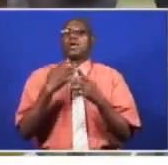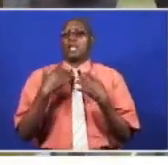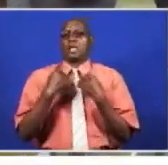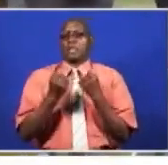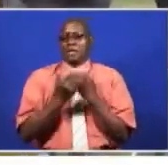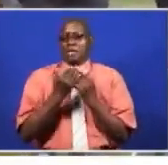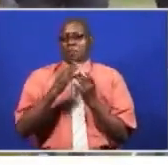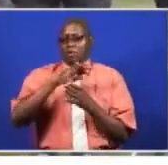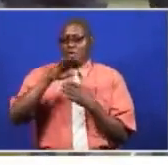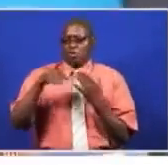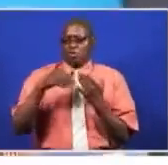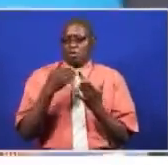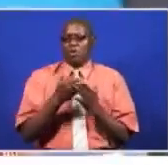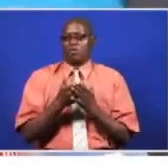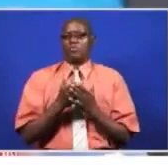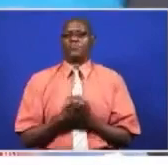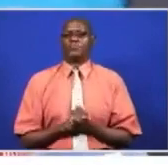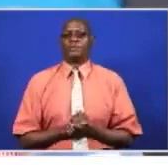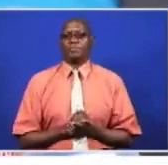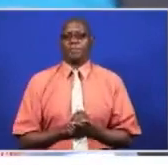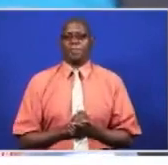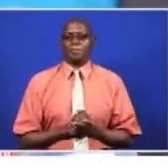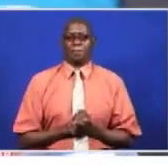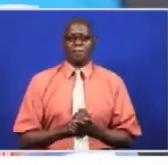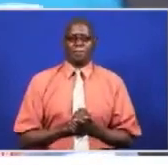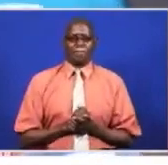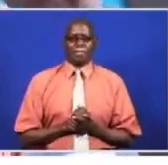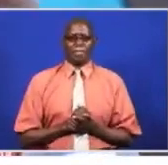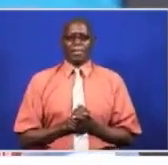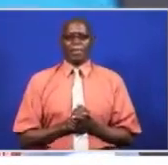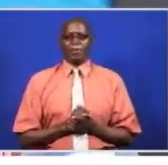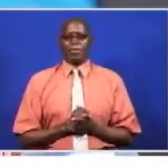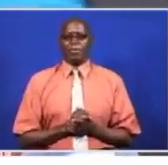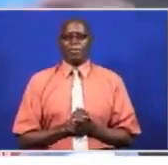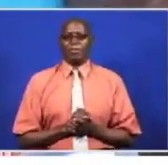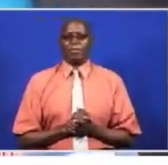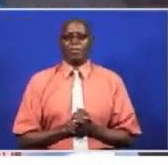currently the government... Kennedy Kimani, Hope TV News Watch, Nairobi. Asanteni sana.